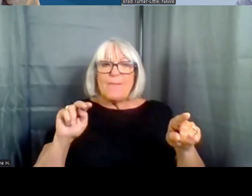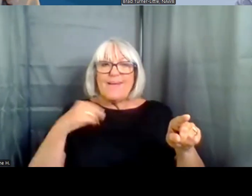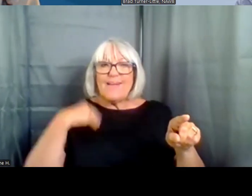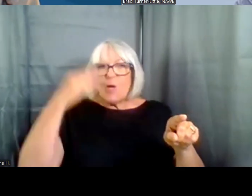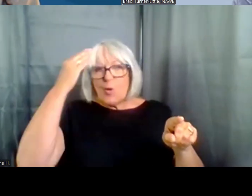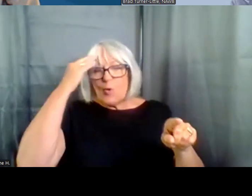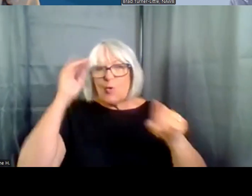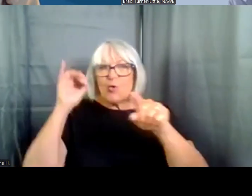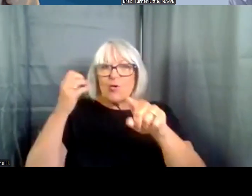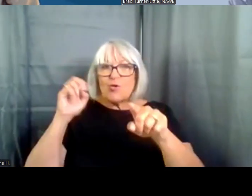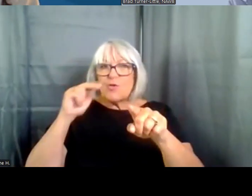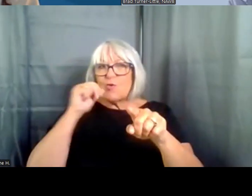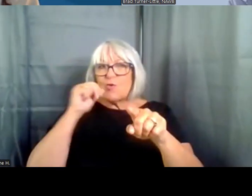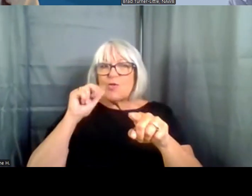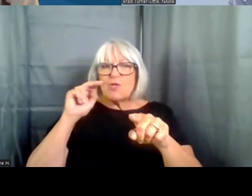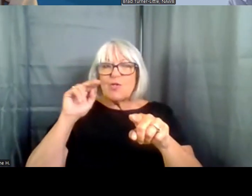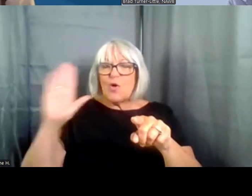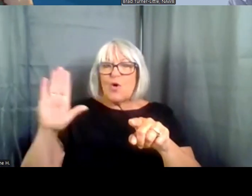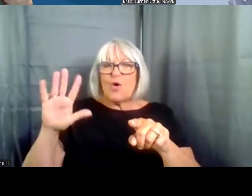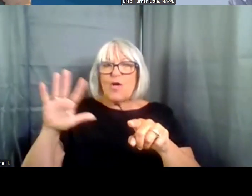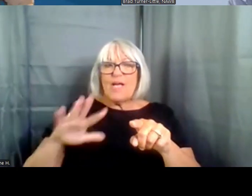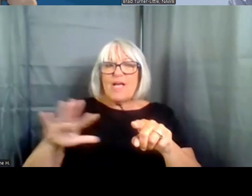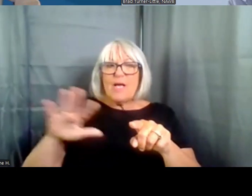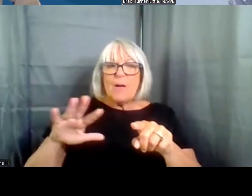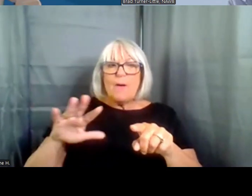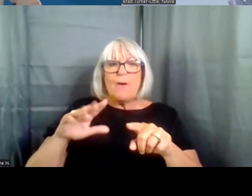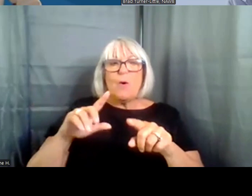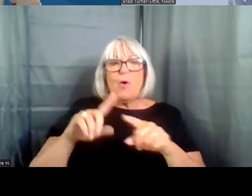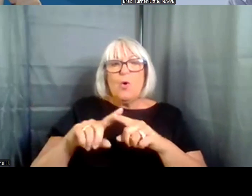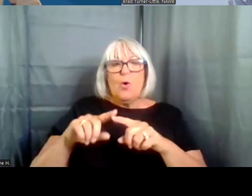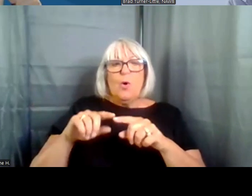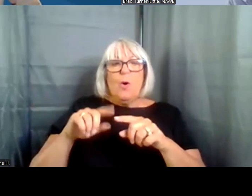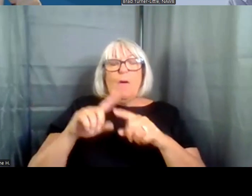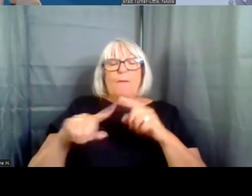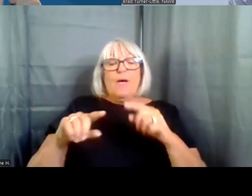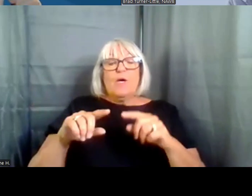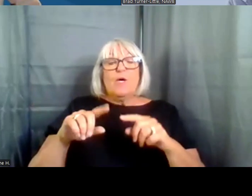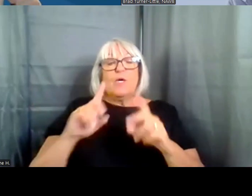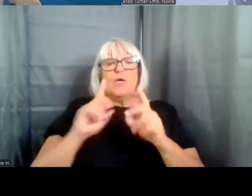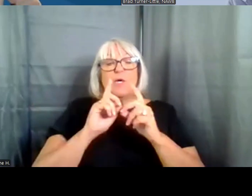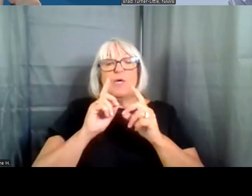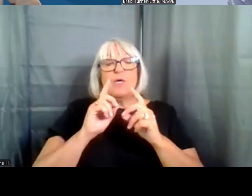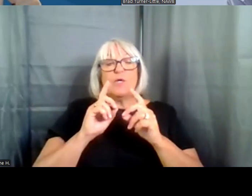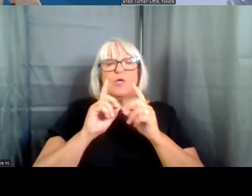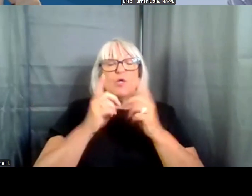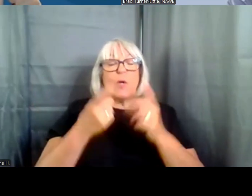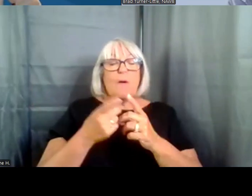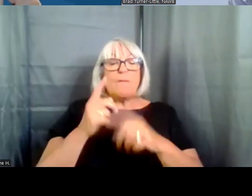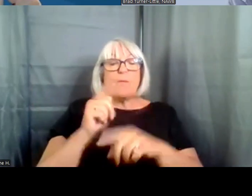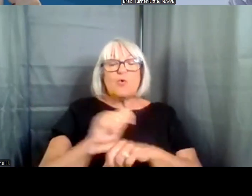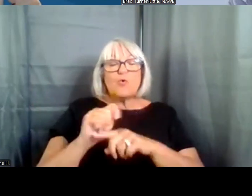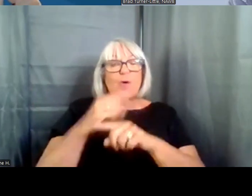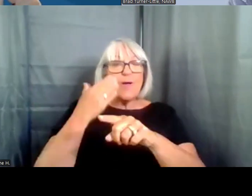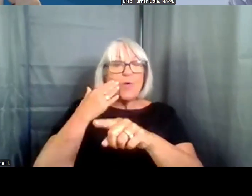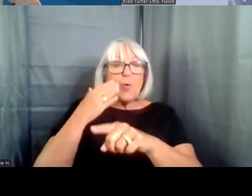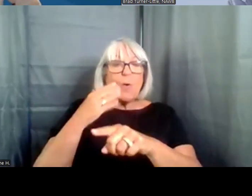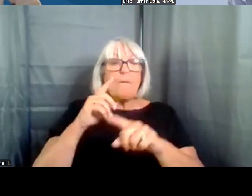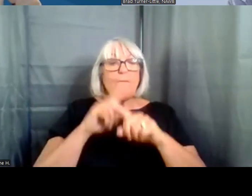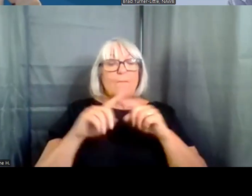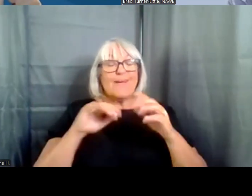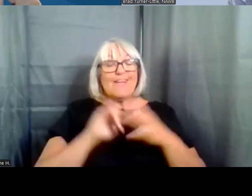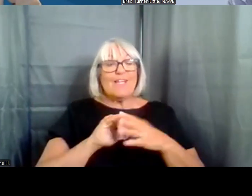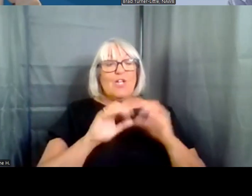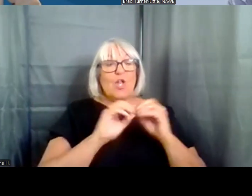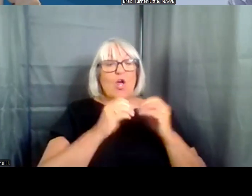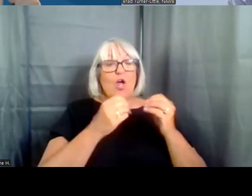section within the Employment Training Administration, as opposed to the Office of Apprenticeship. But there wasn't a notice of proposal